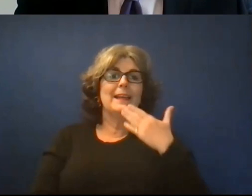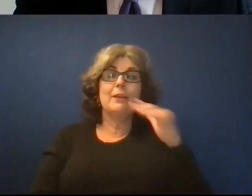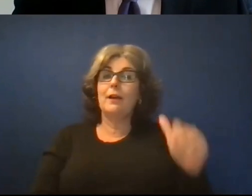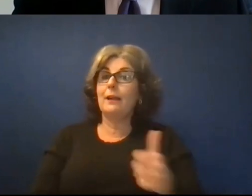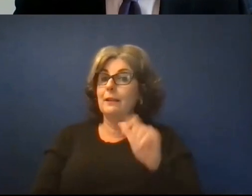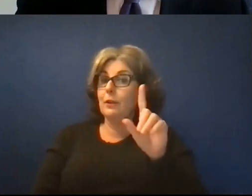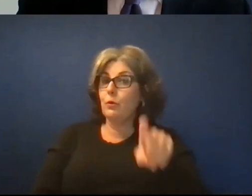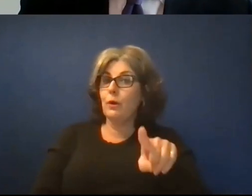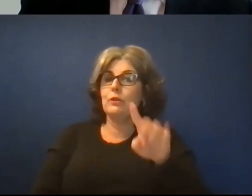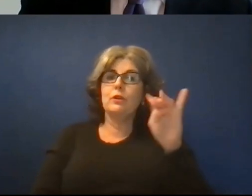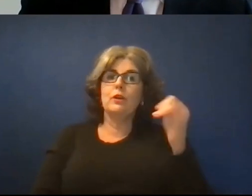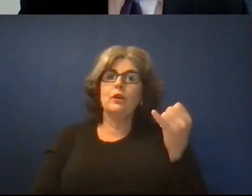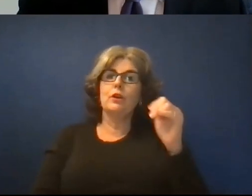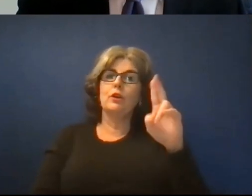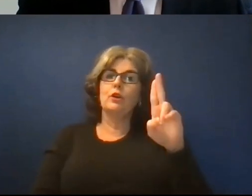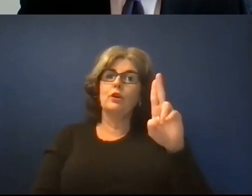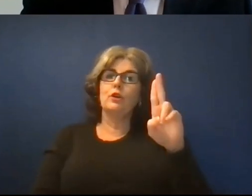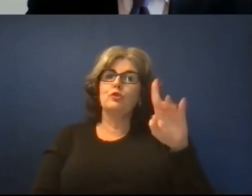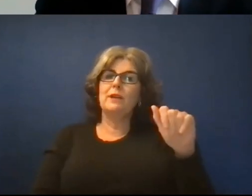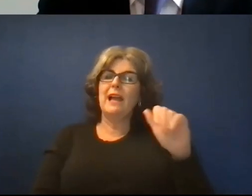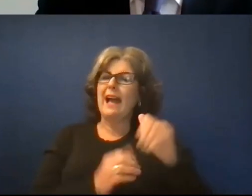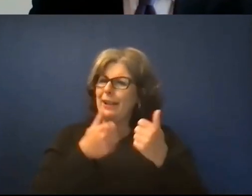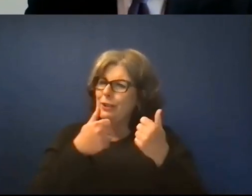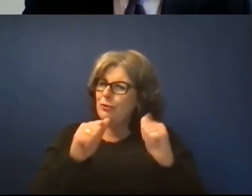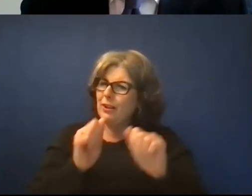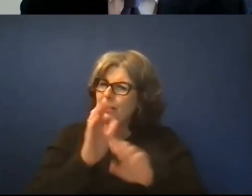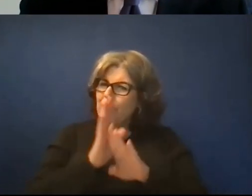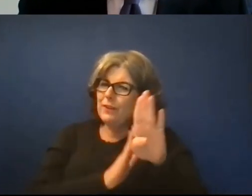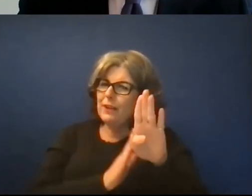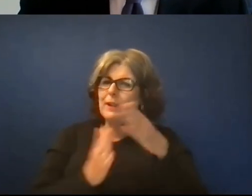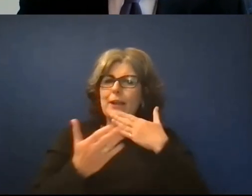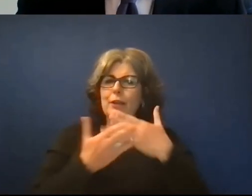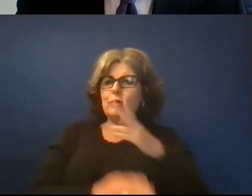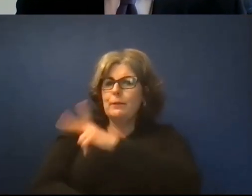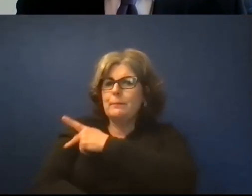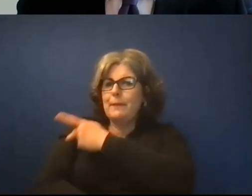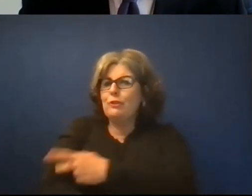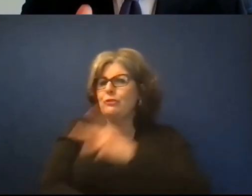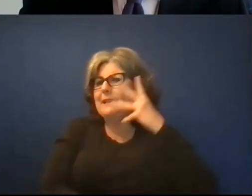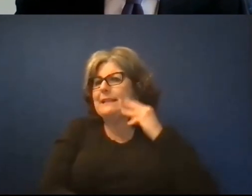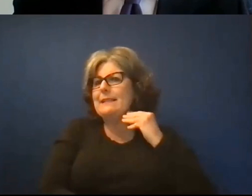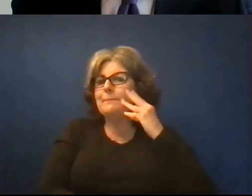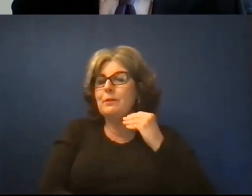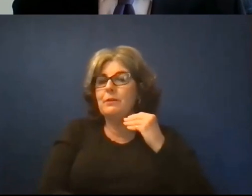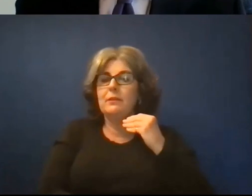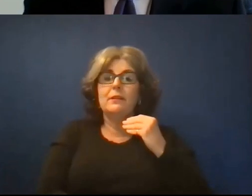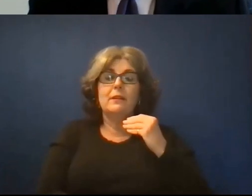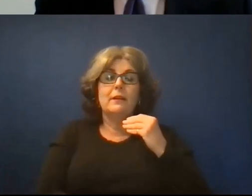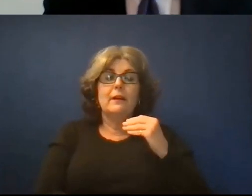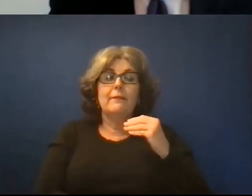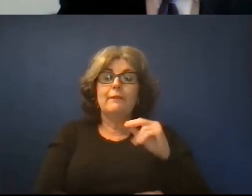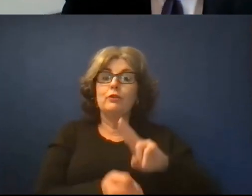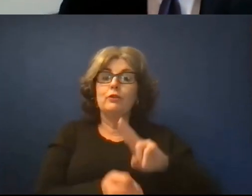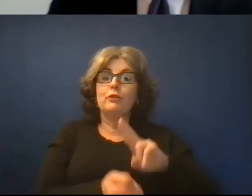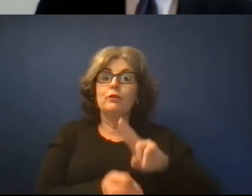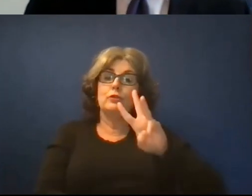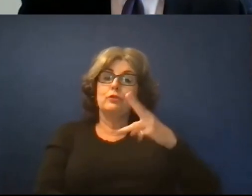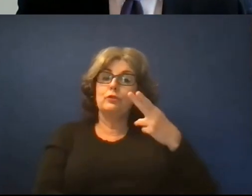question here, Julia Mercado says, how do you try and create a great patient experience? We'll start with Nurse Weller on that.